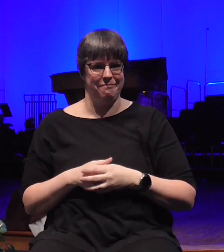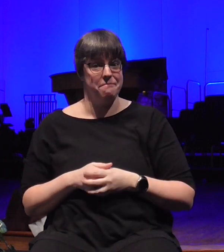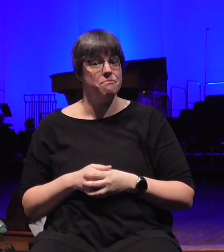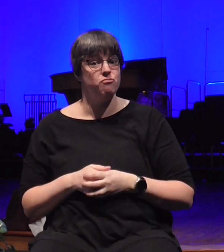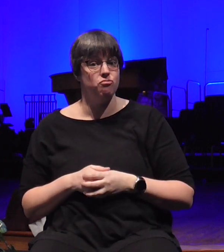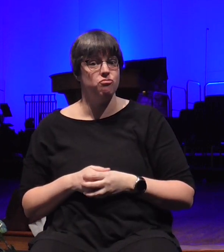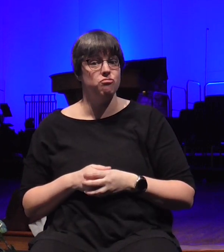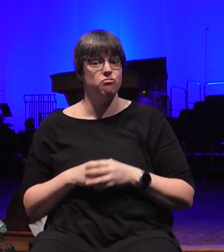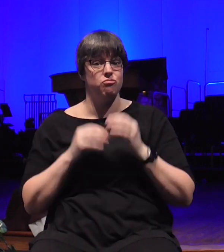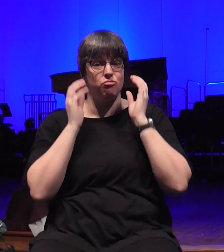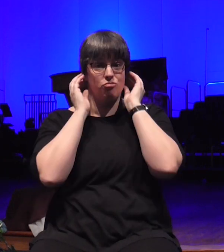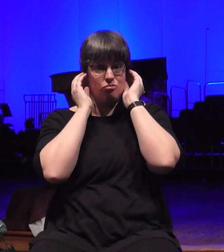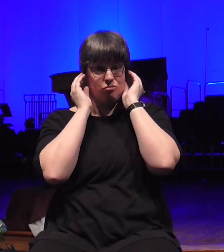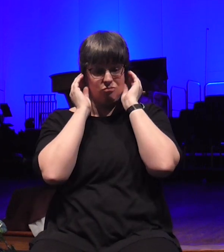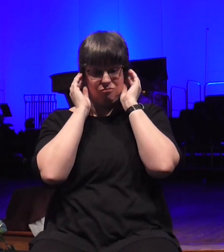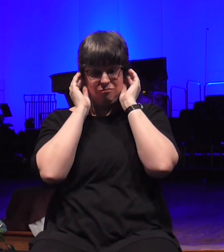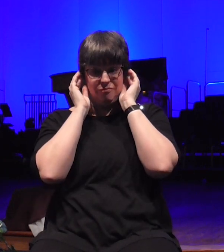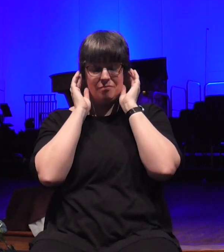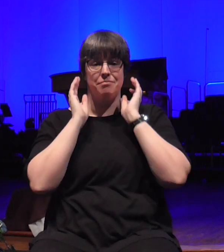Yeah, and that's so true, isn't it?